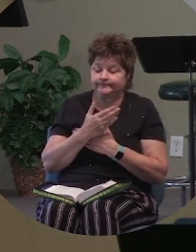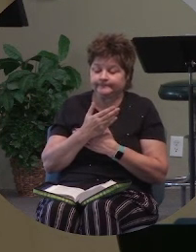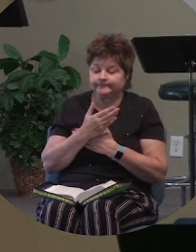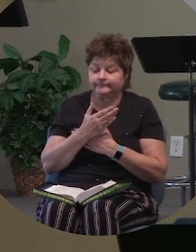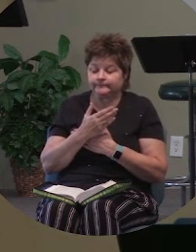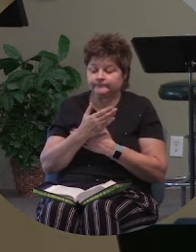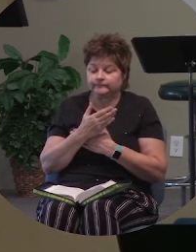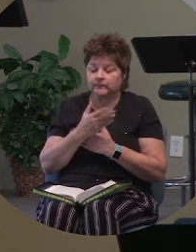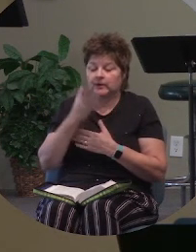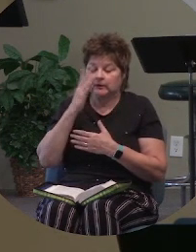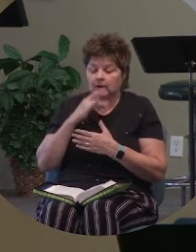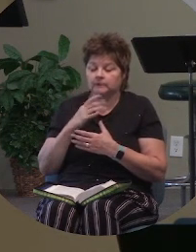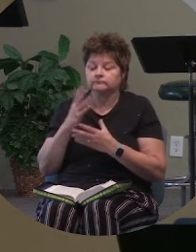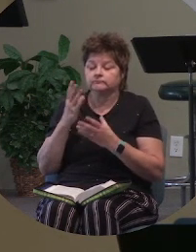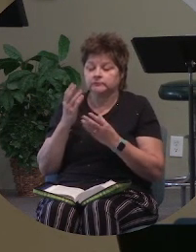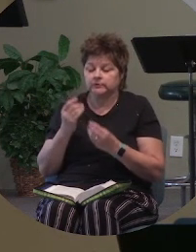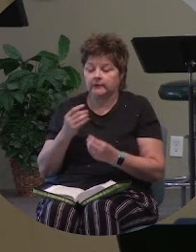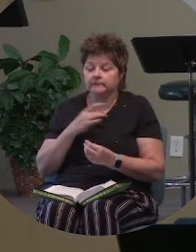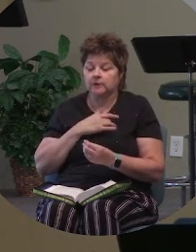God, soften our hearts.